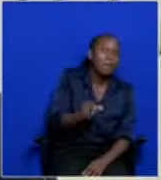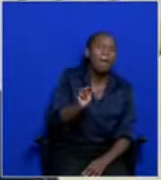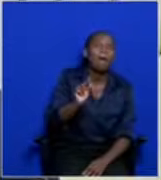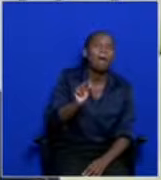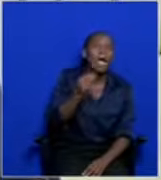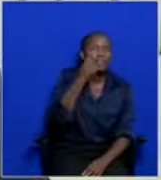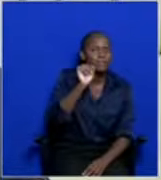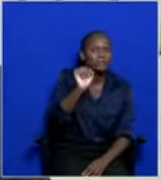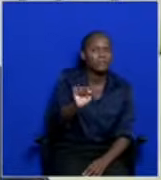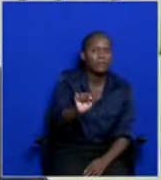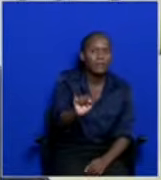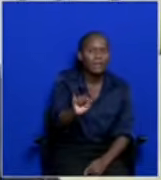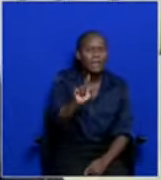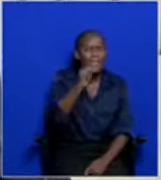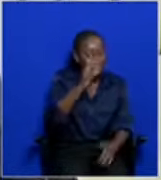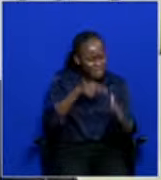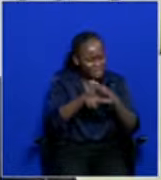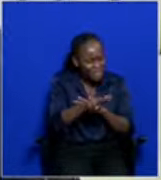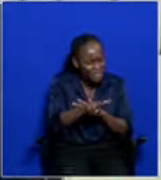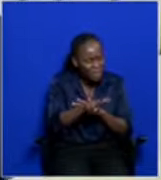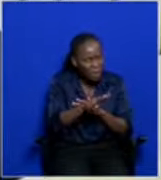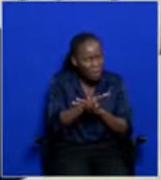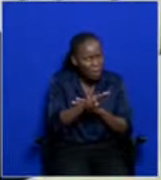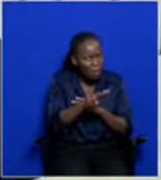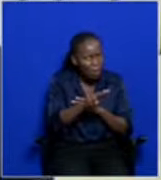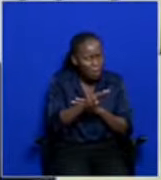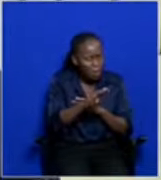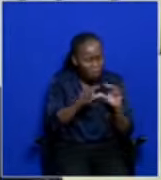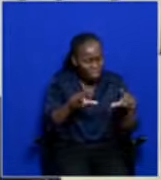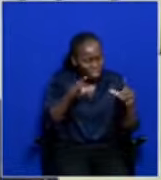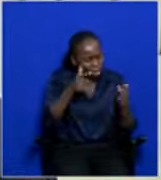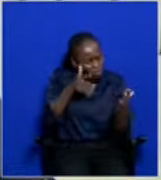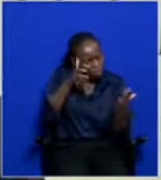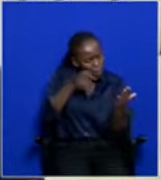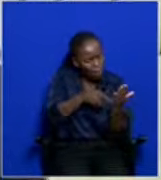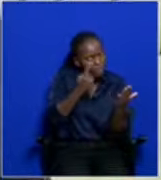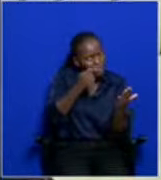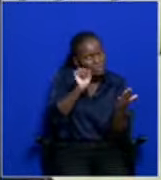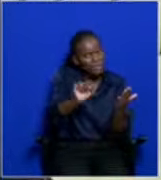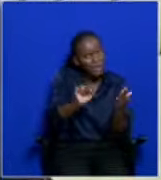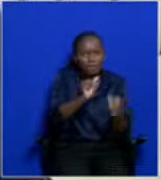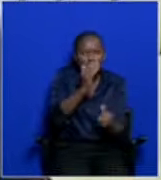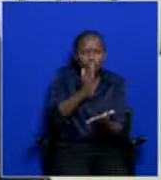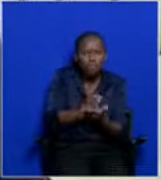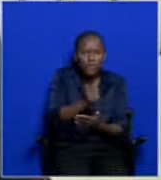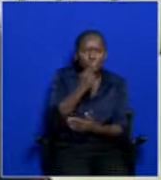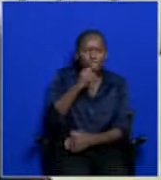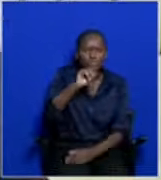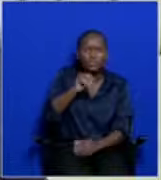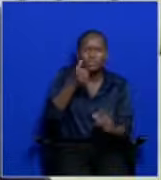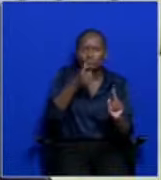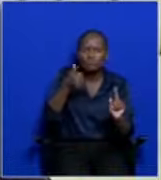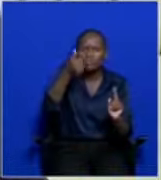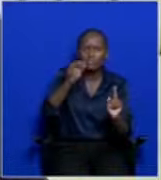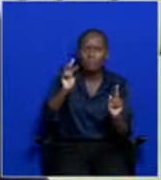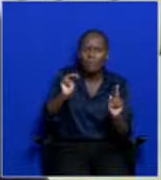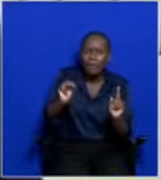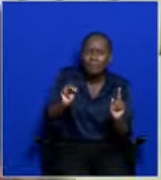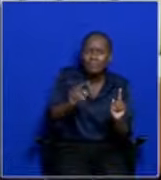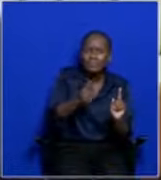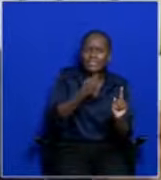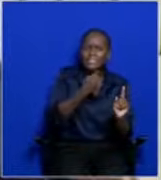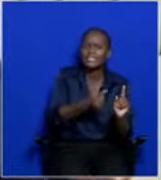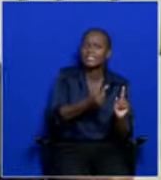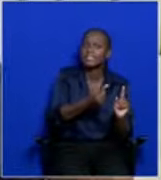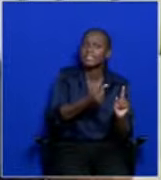after the commission, where Julius was seen to say, I will die, I will take a bullet